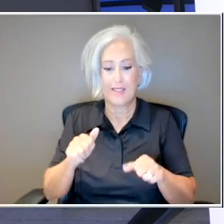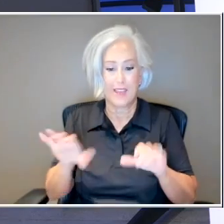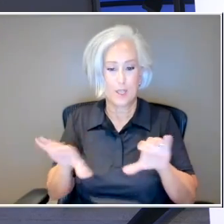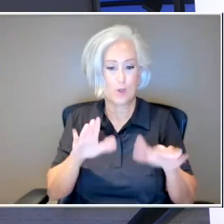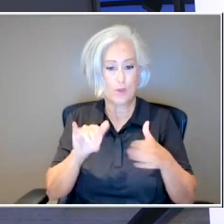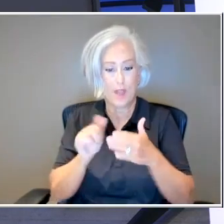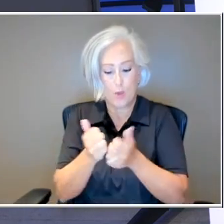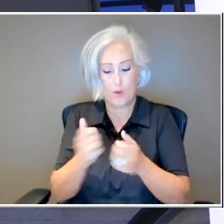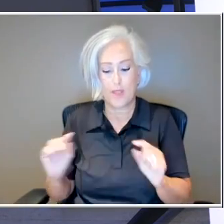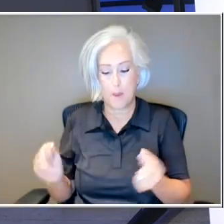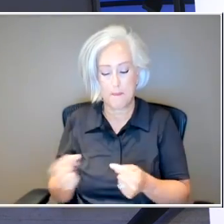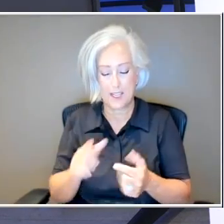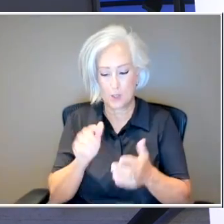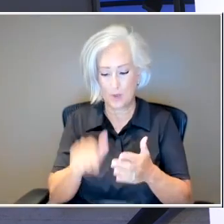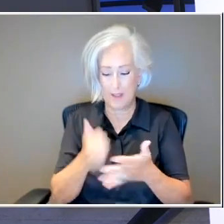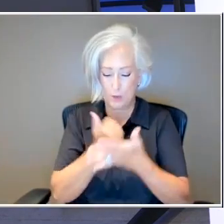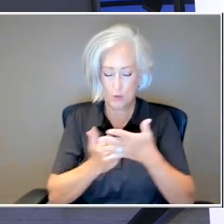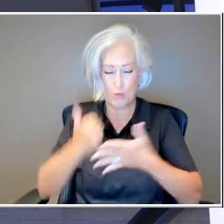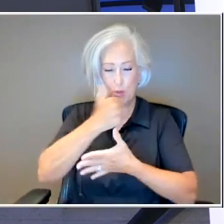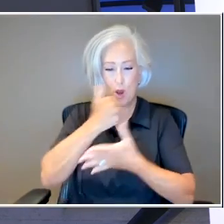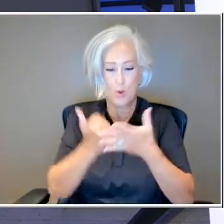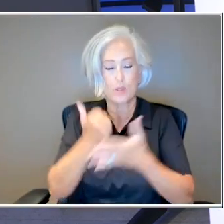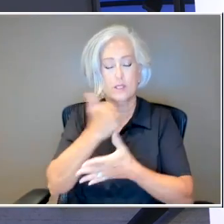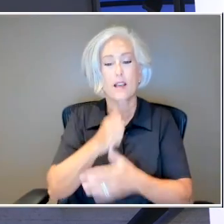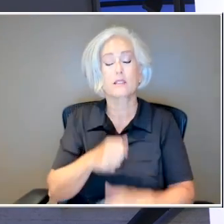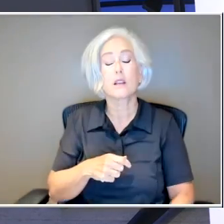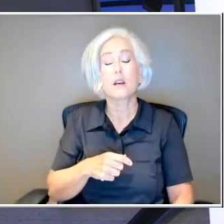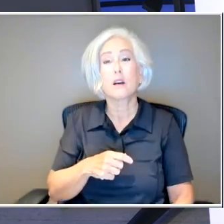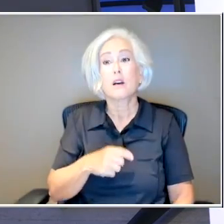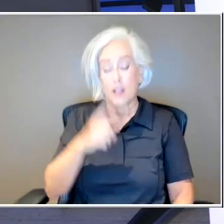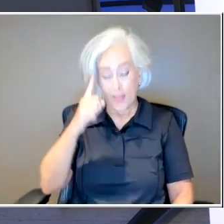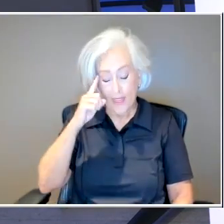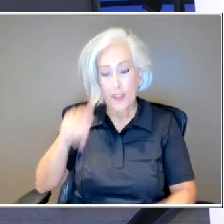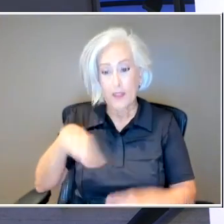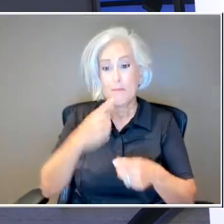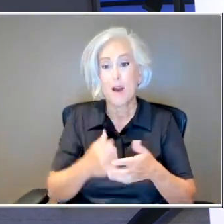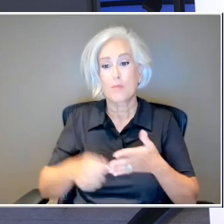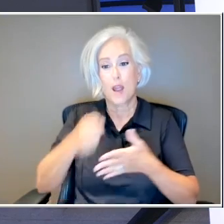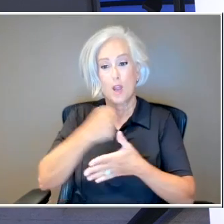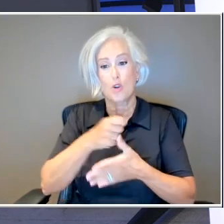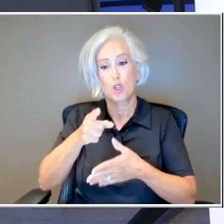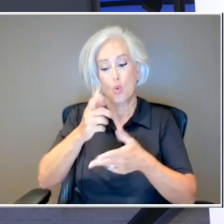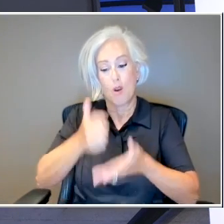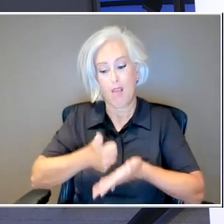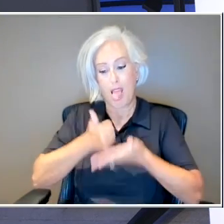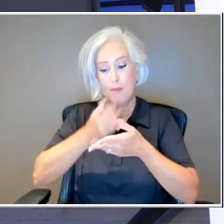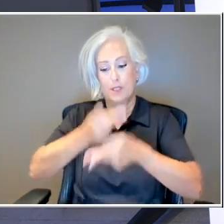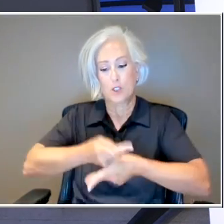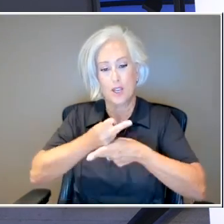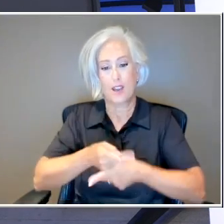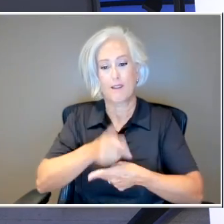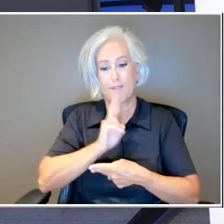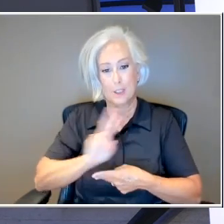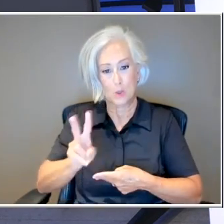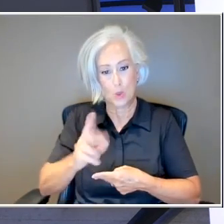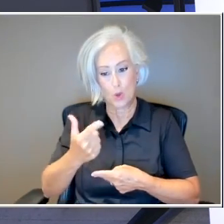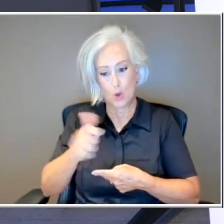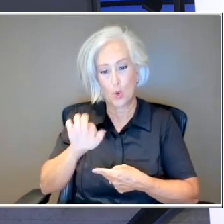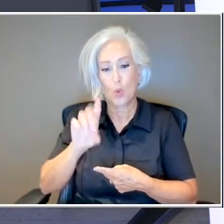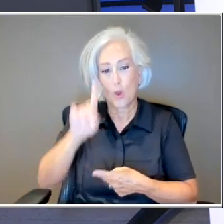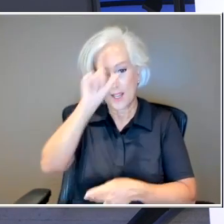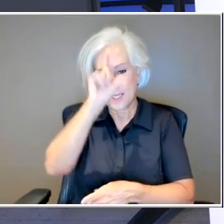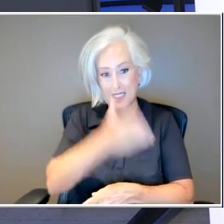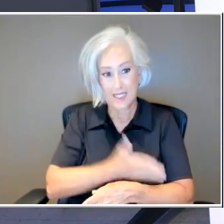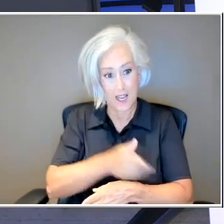speaking of priorities, you have a small child at home. You are helping to care for your 2-year-old grandson. Were you able to see him while